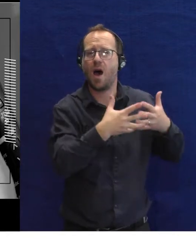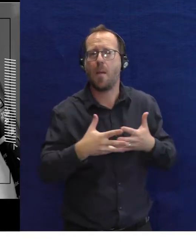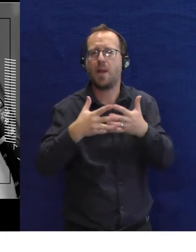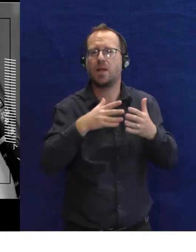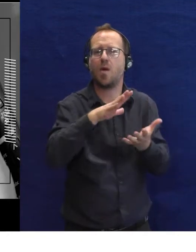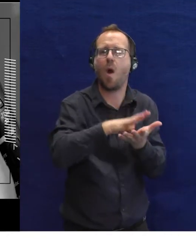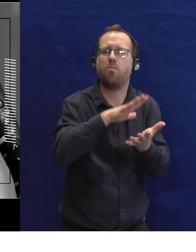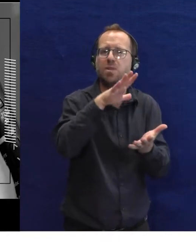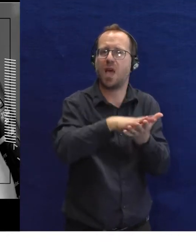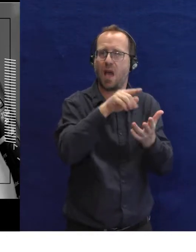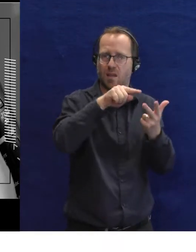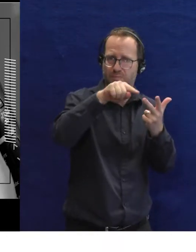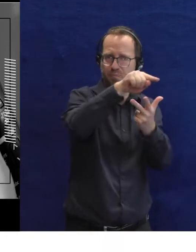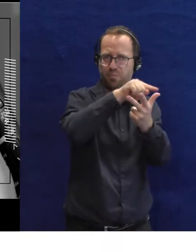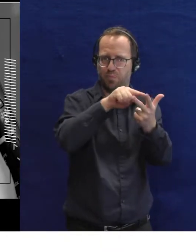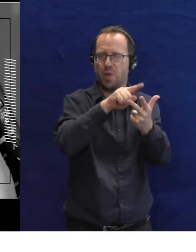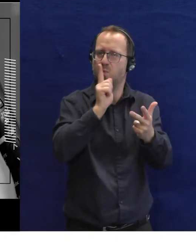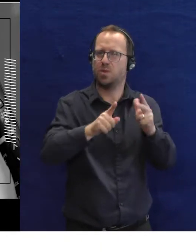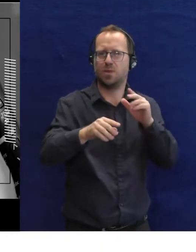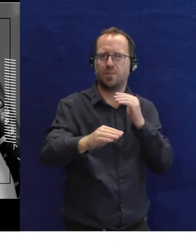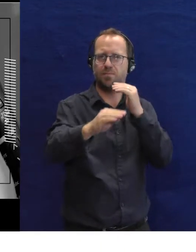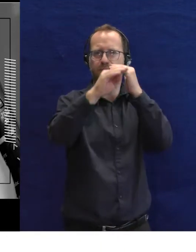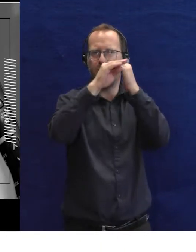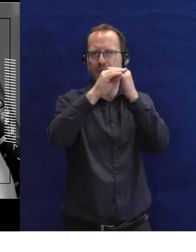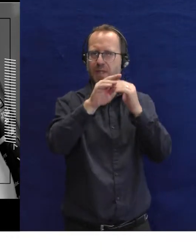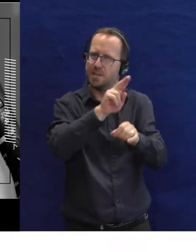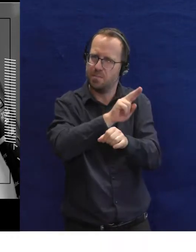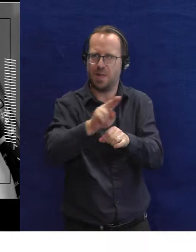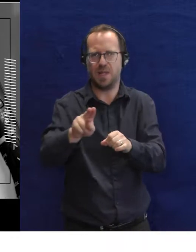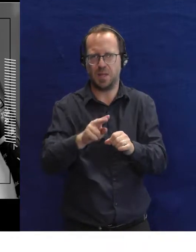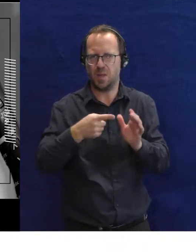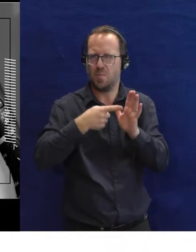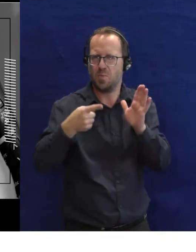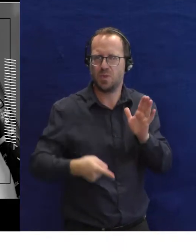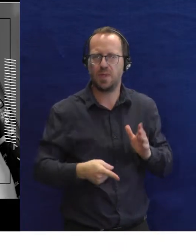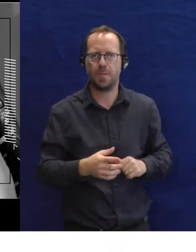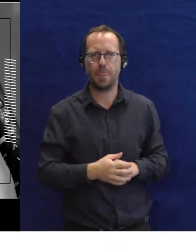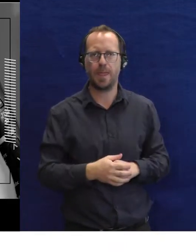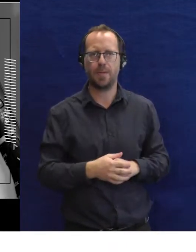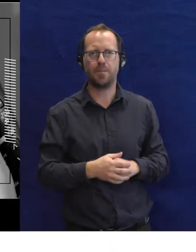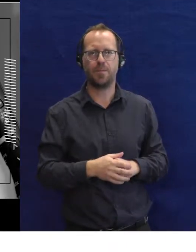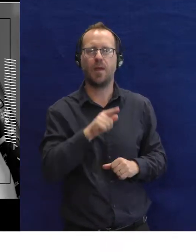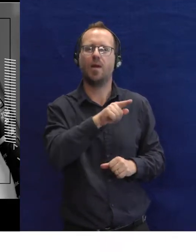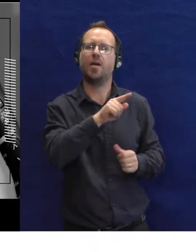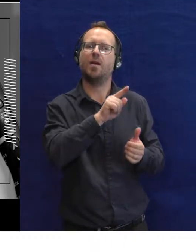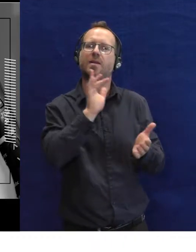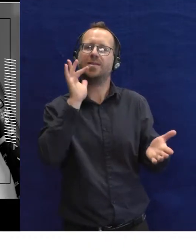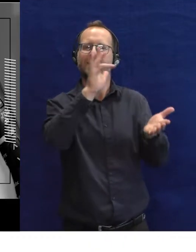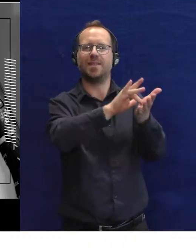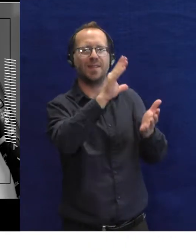find on all of the big players, is in English, is available in English, and is created for the English